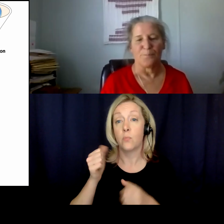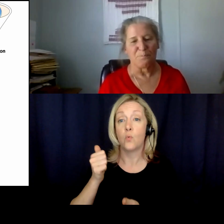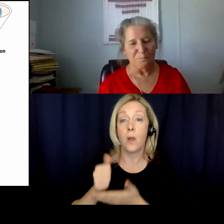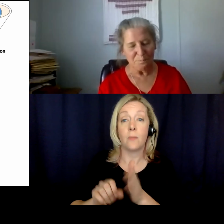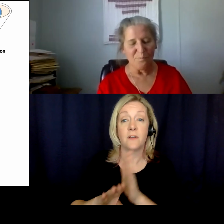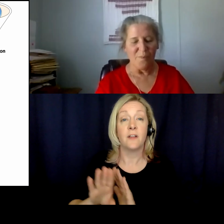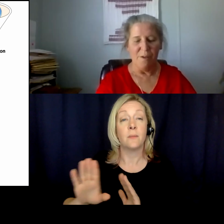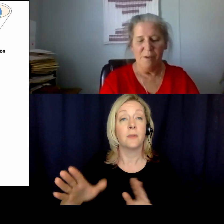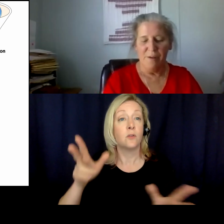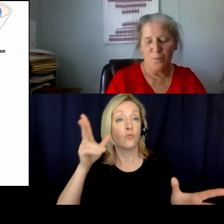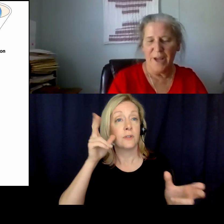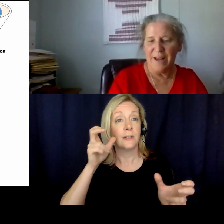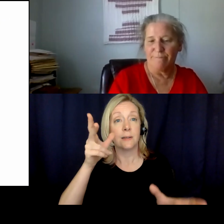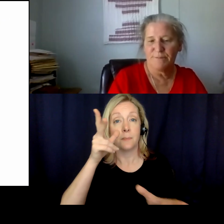skills.